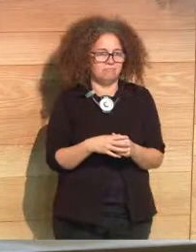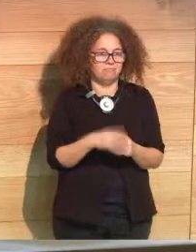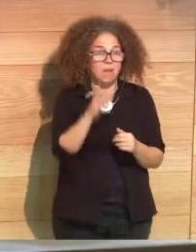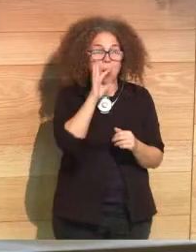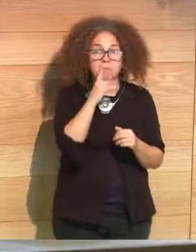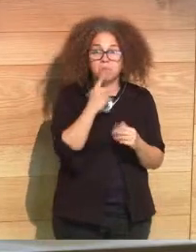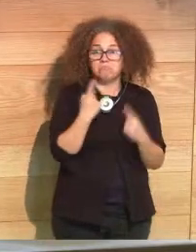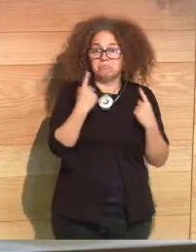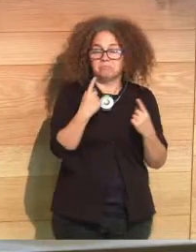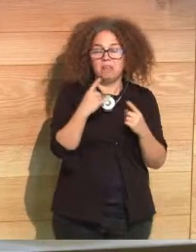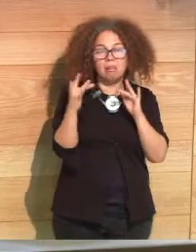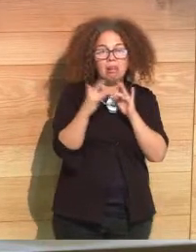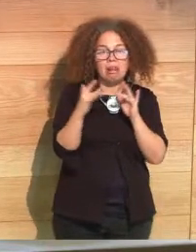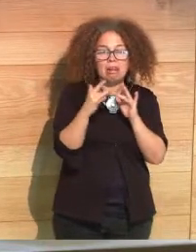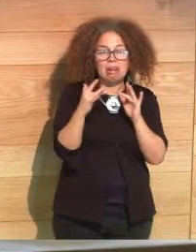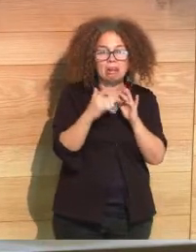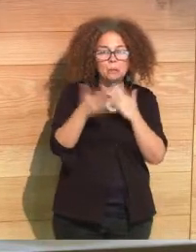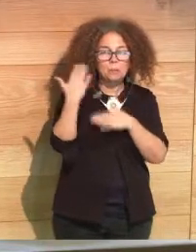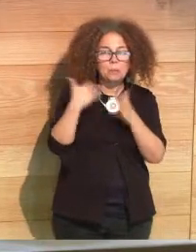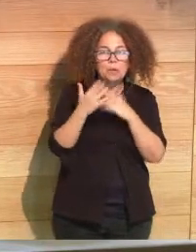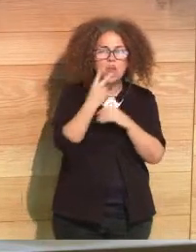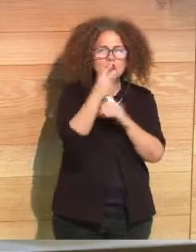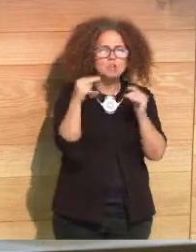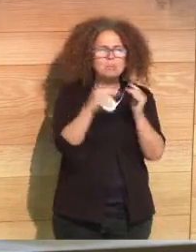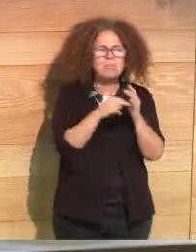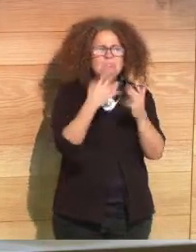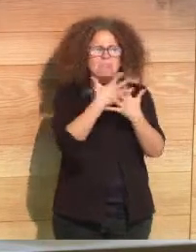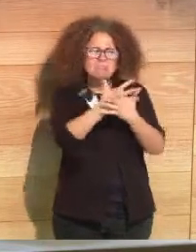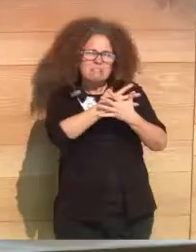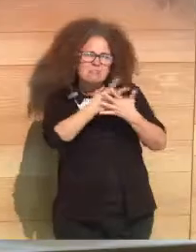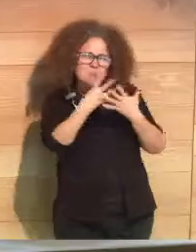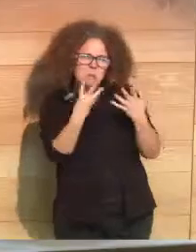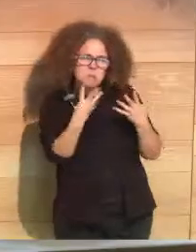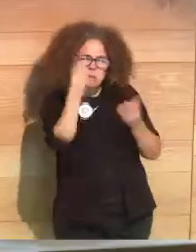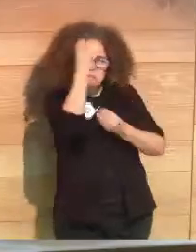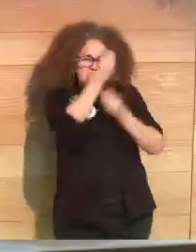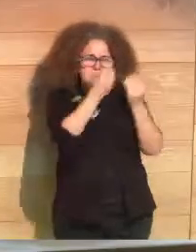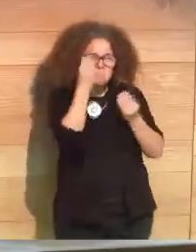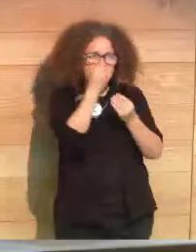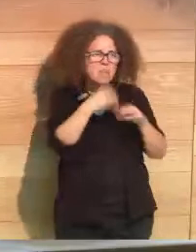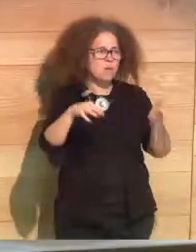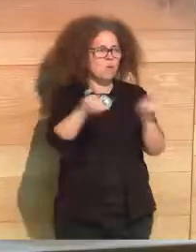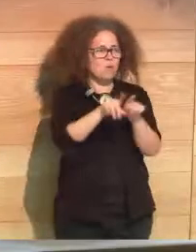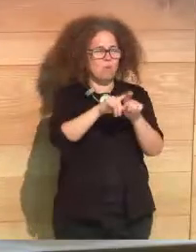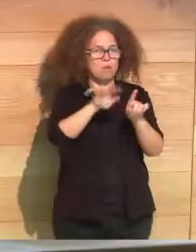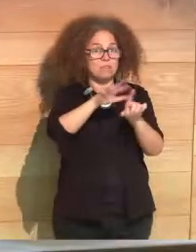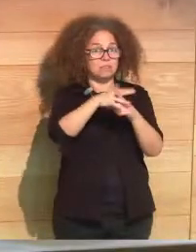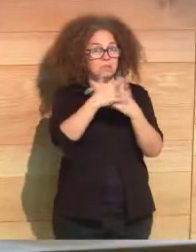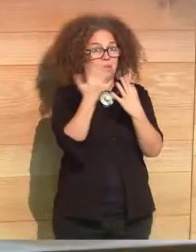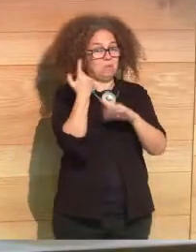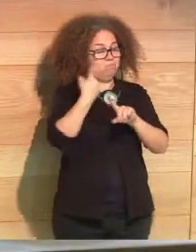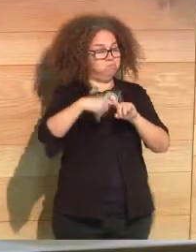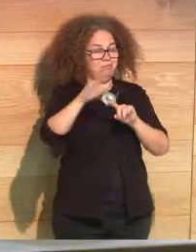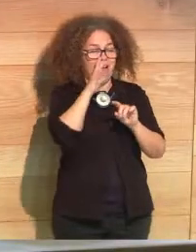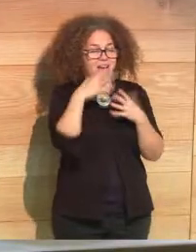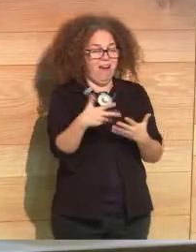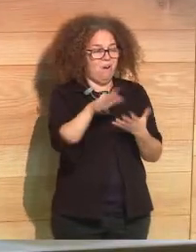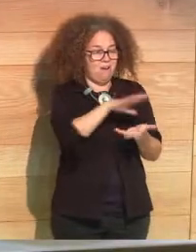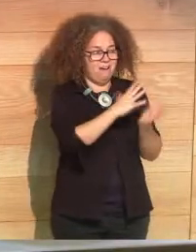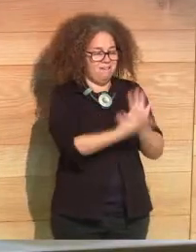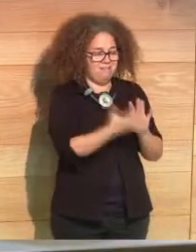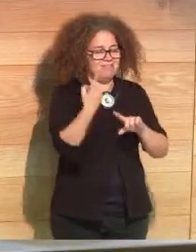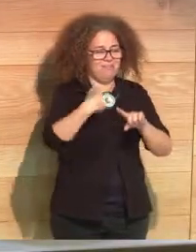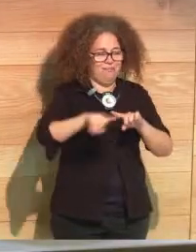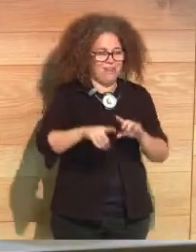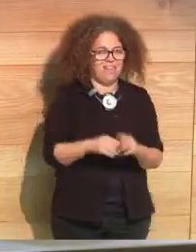present a physical exhibition. Our first conversations started around 2019, I think, in a very different world compared